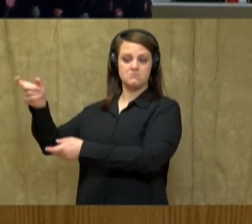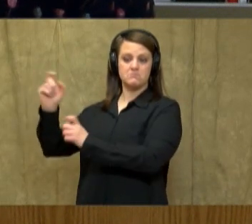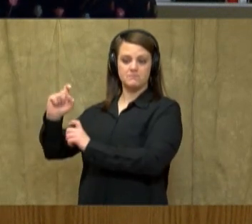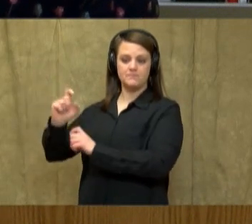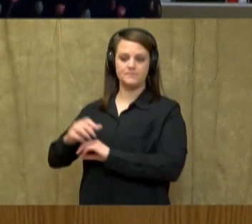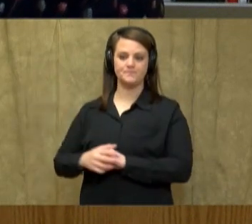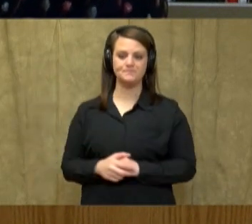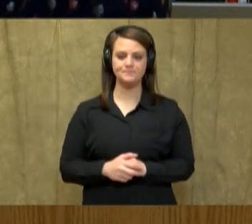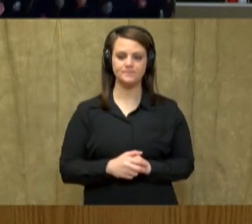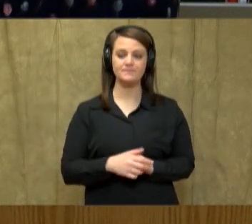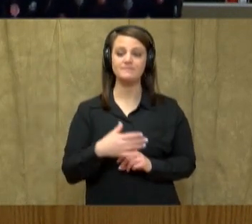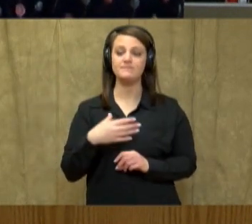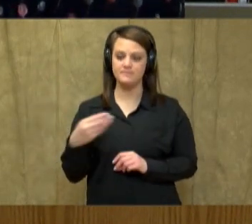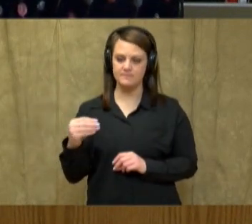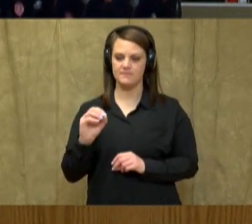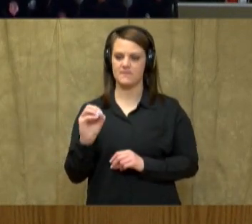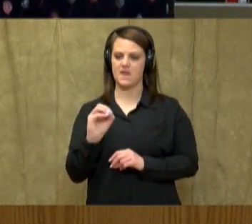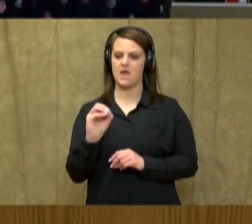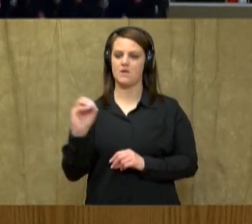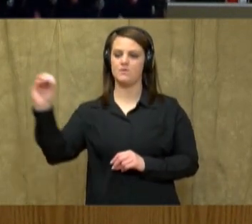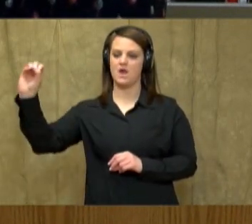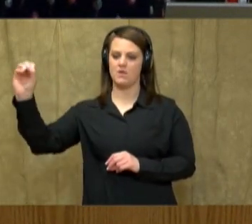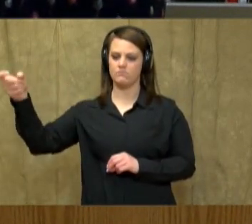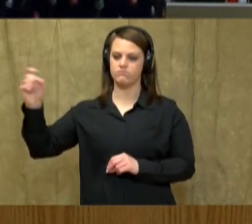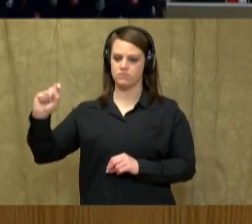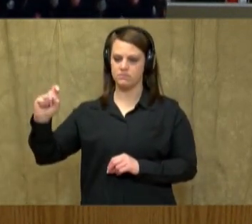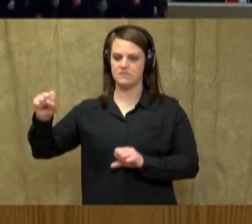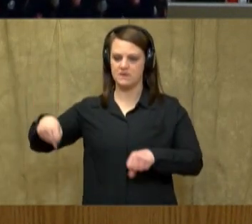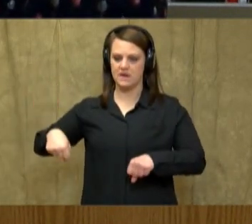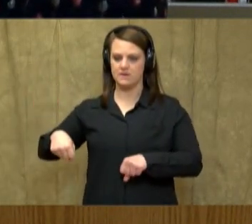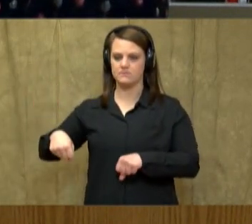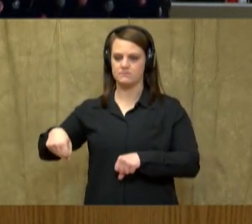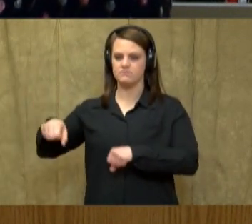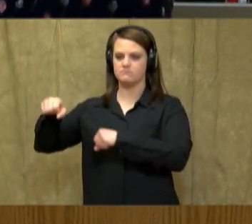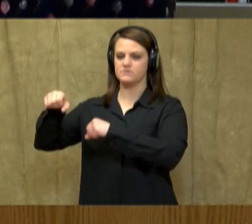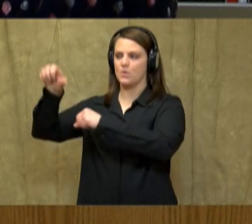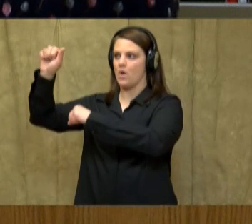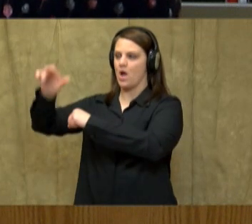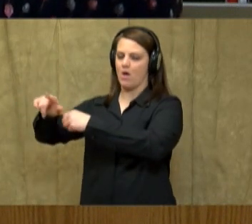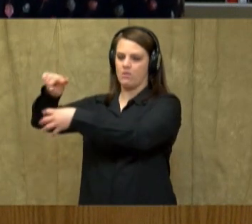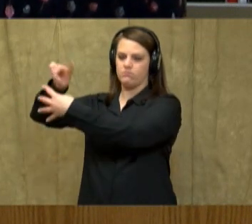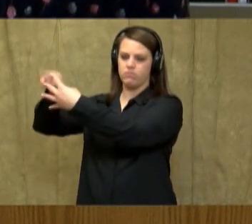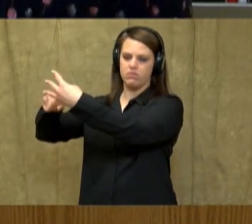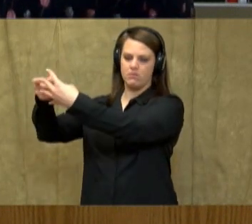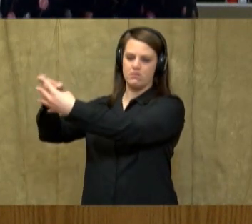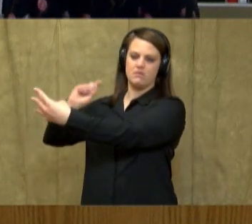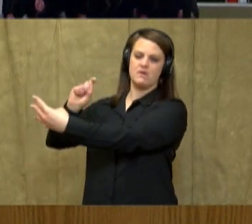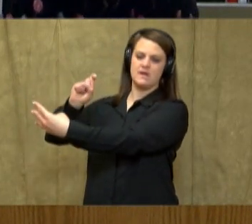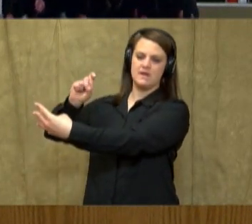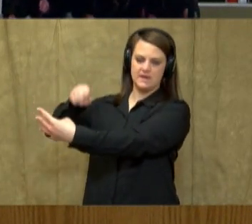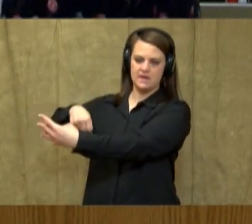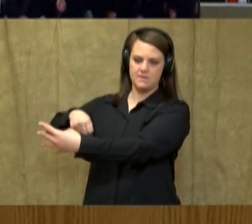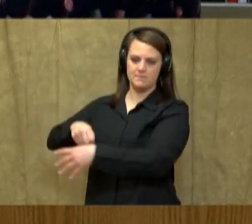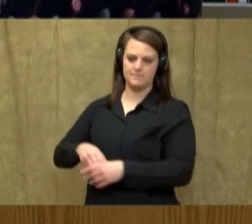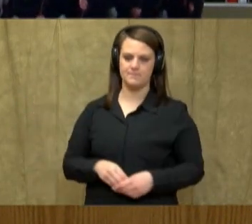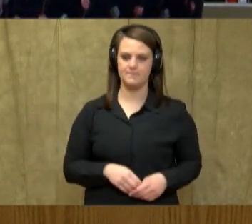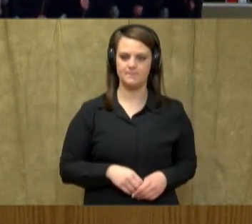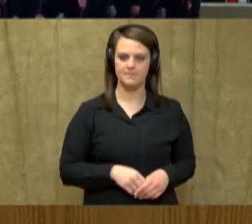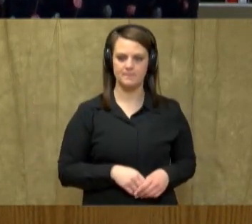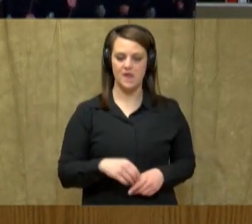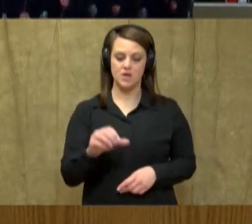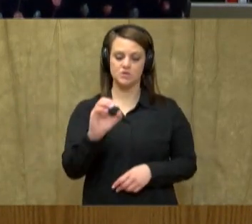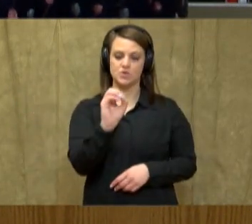type B. And you could receive blood from somebody, obviously AB, and O as well. So O is what we call